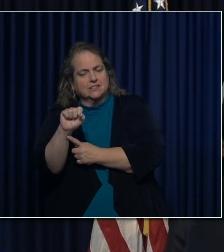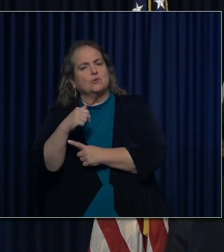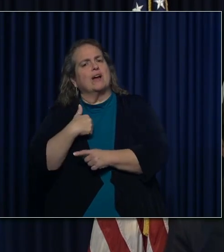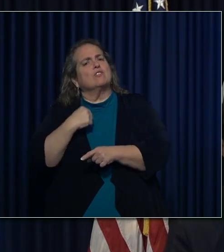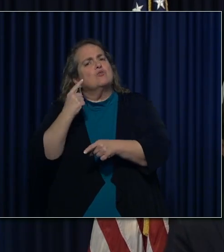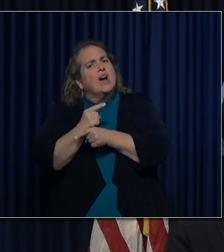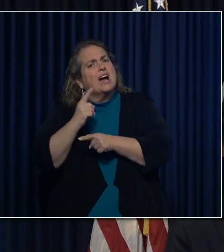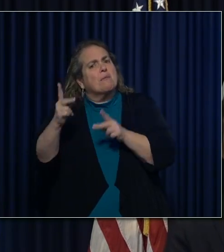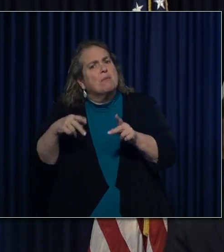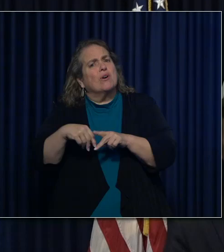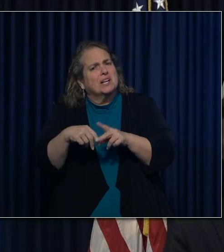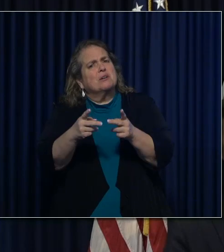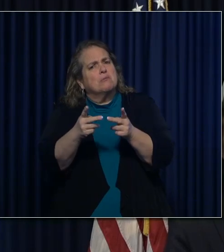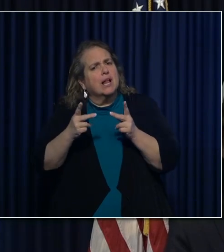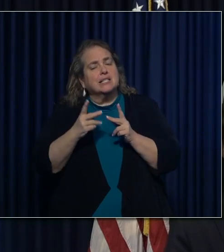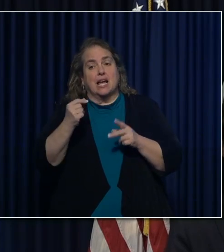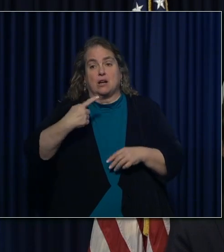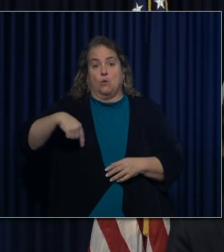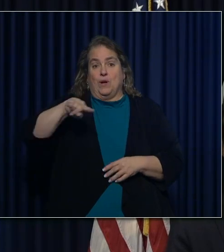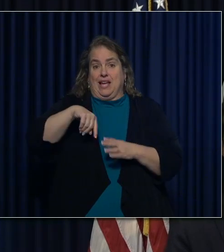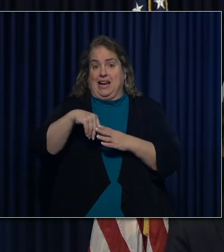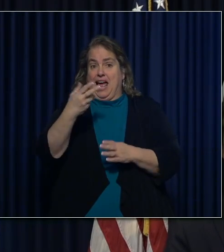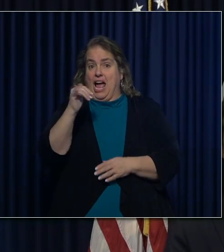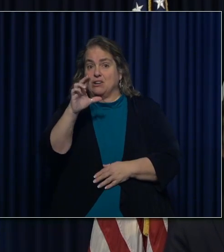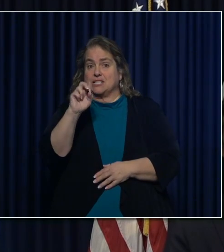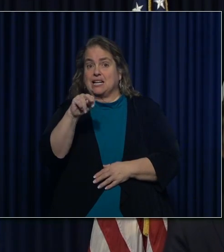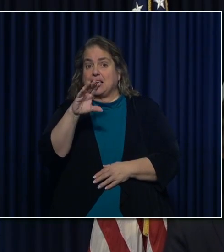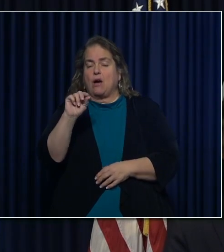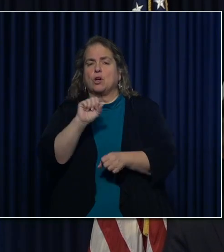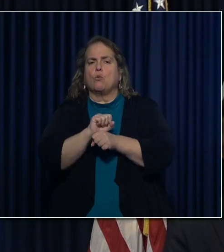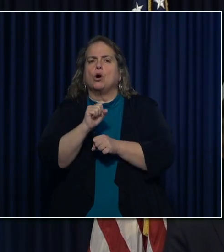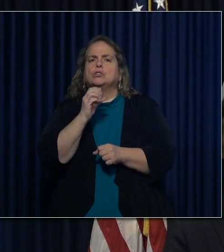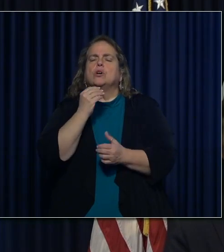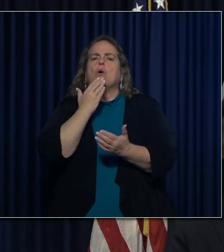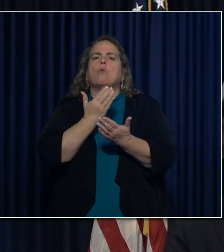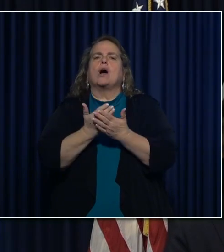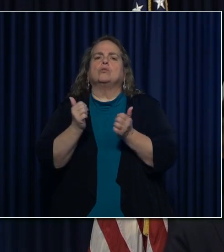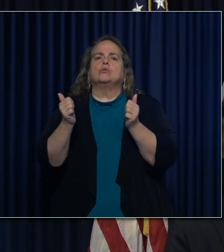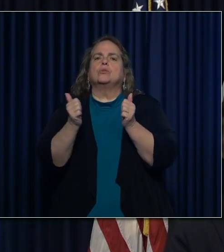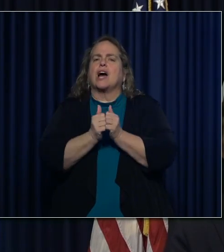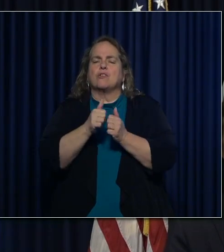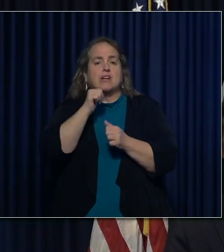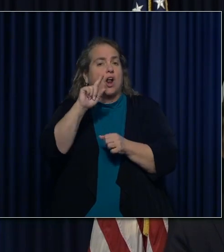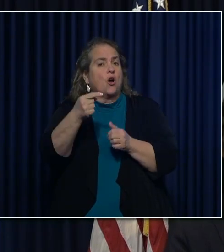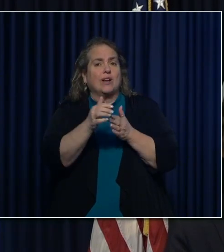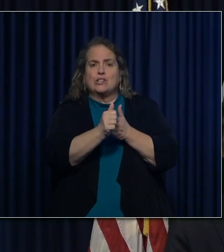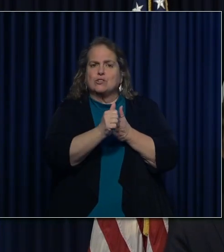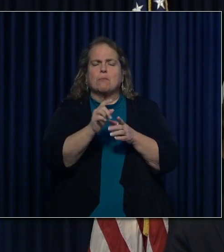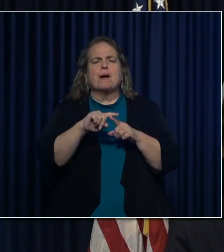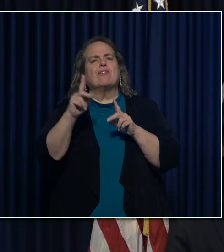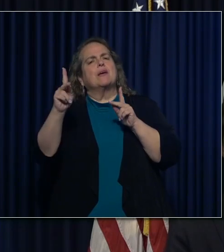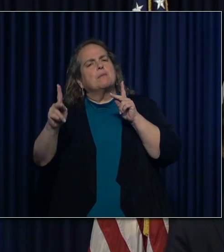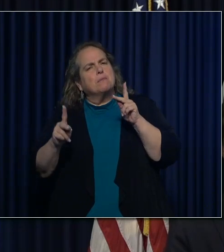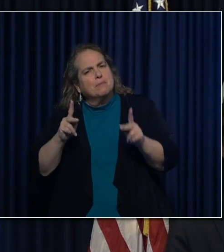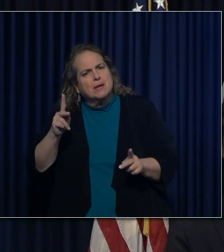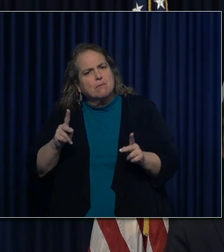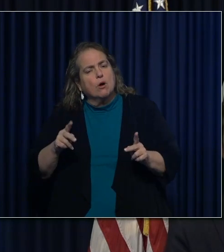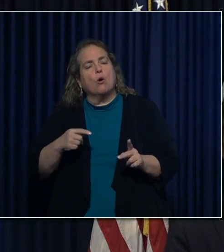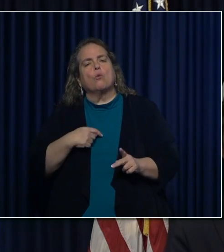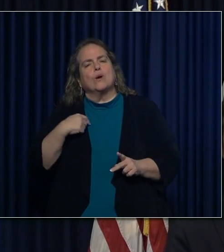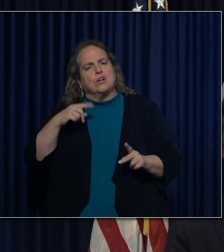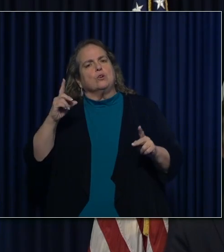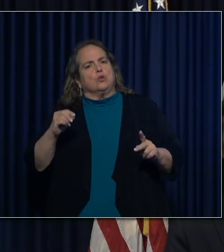and because we work so well together in Harrison County, not just on the leadership level, but the people as well, we come